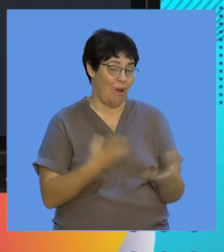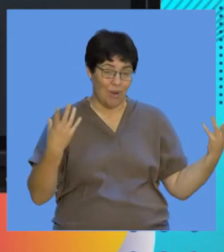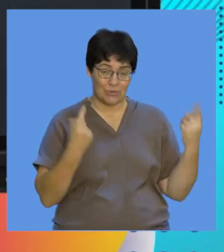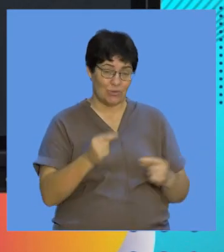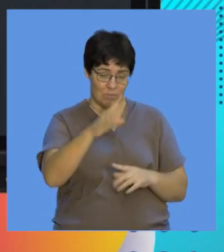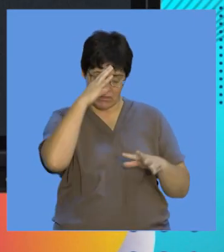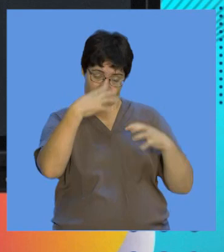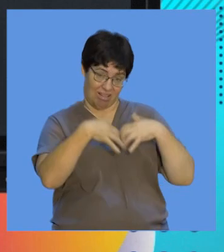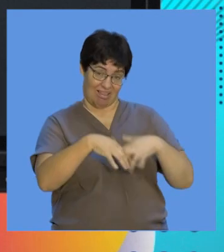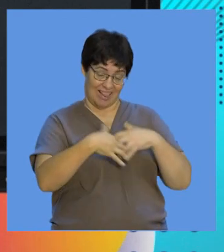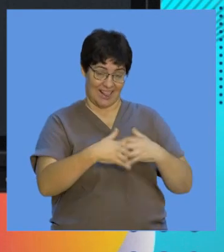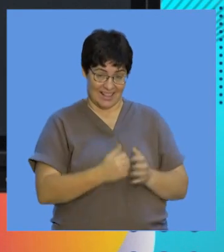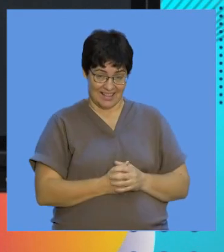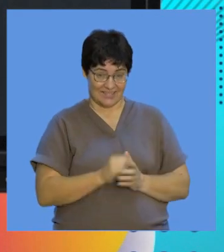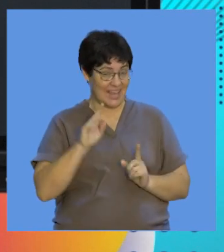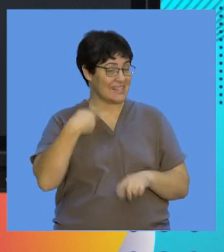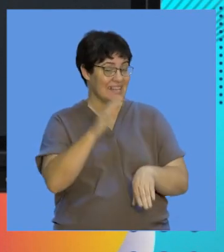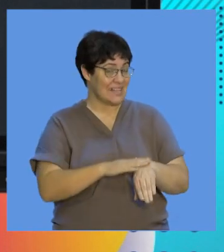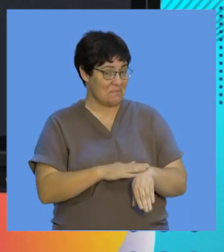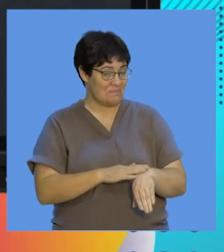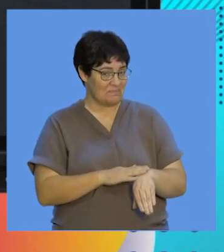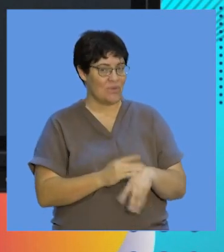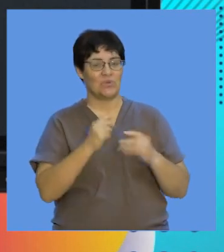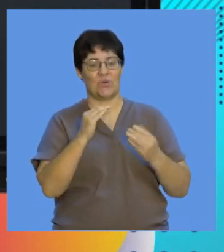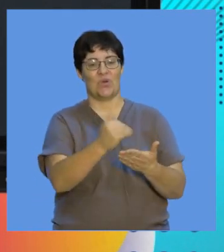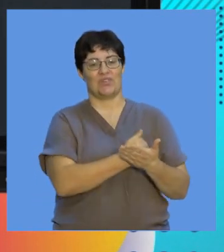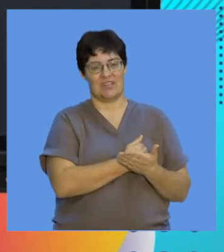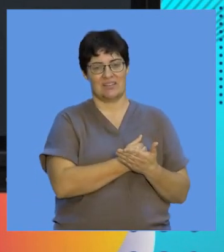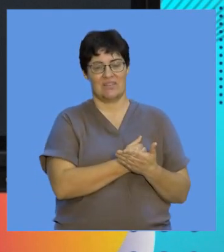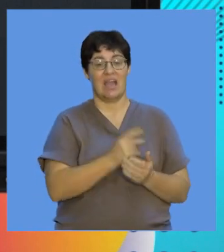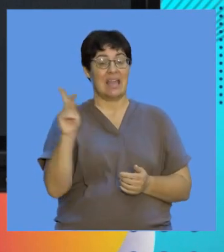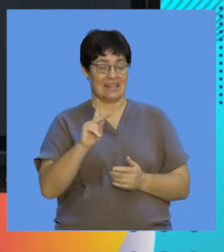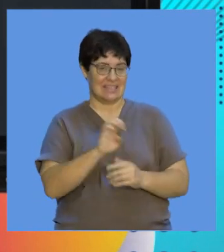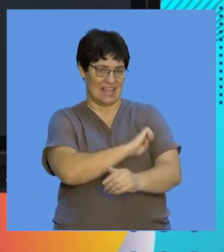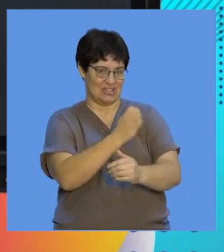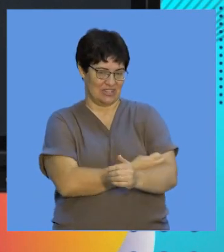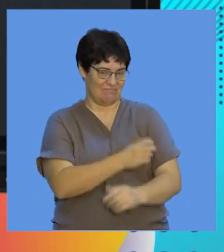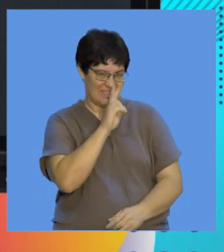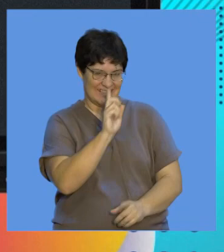it. And next time, we're going to do conservation of kinetic energy. So I'll see you then.